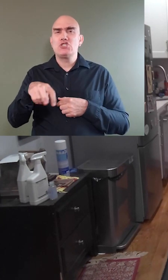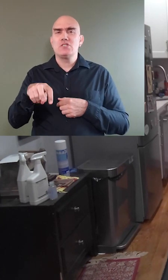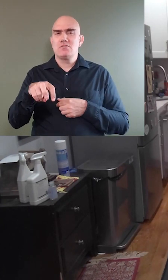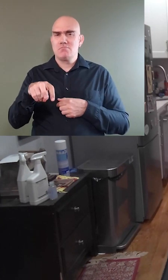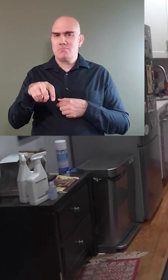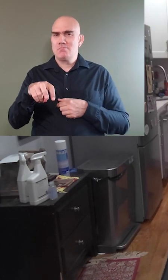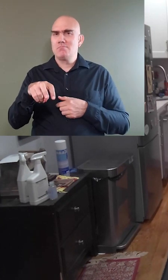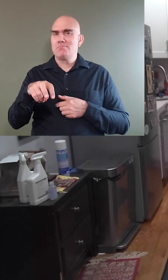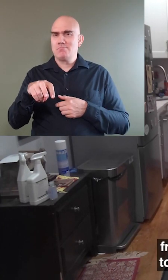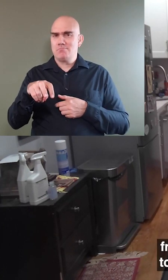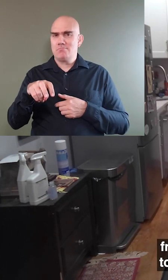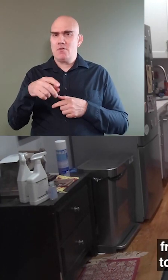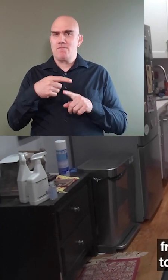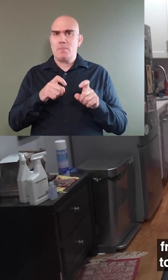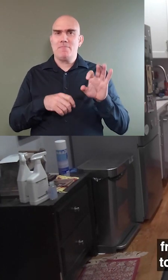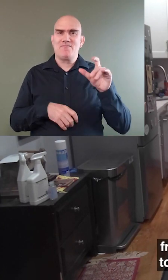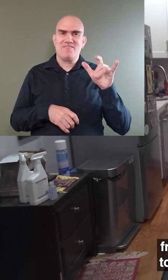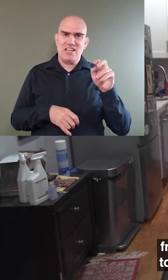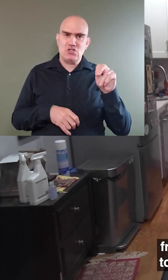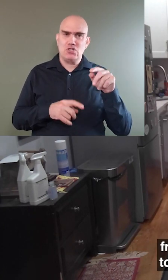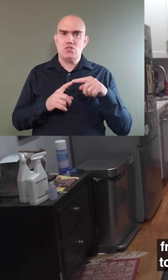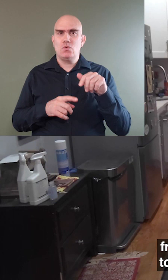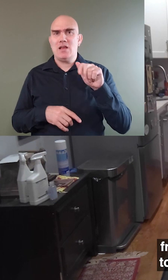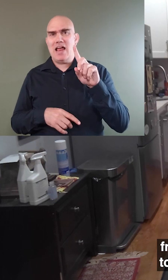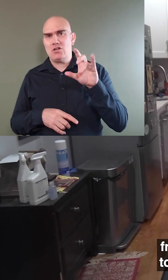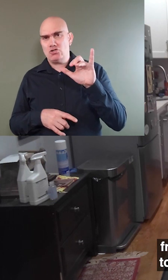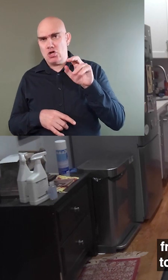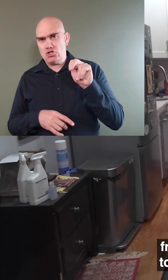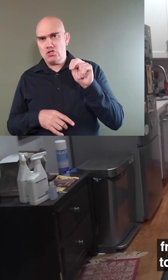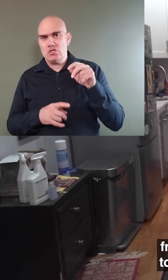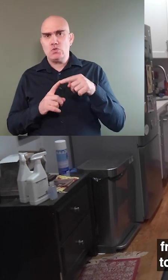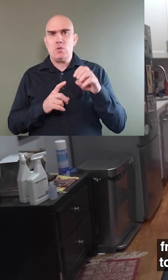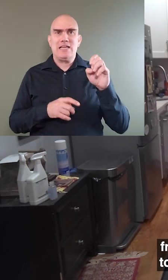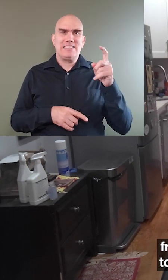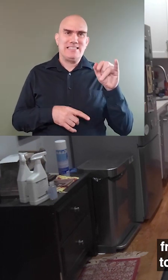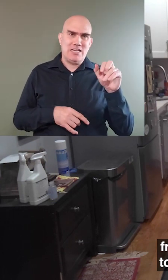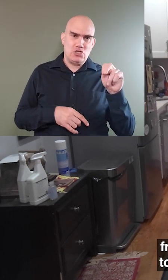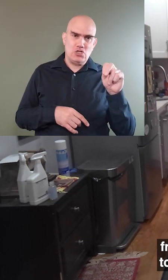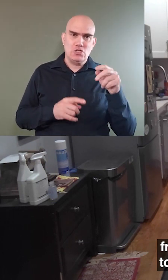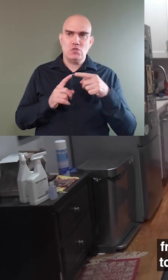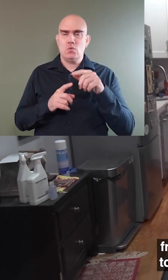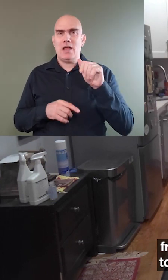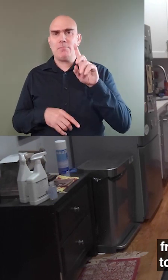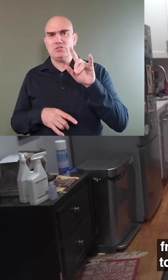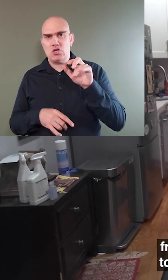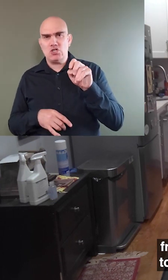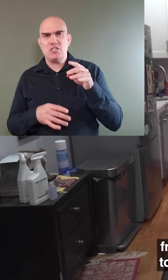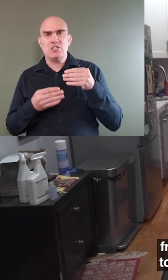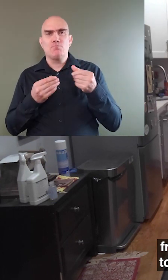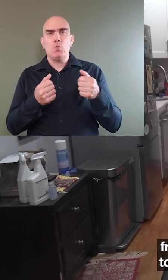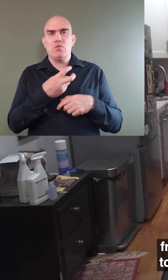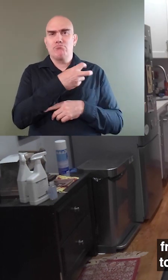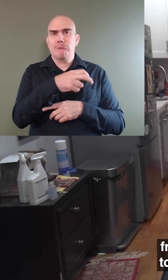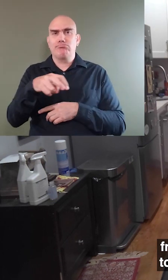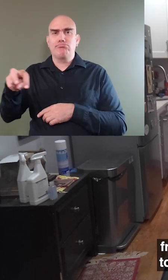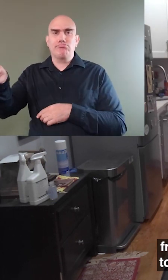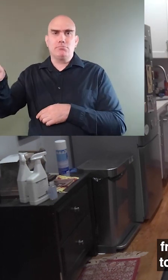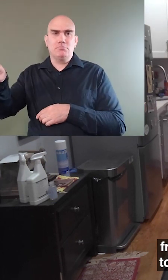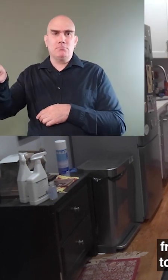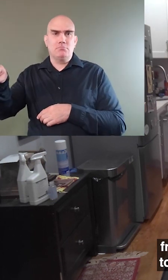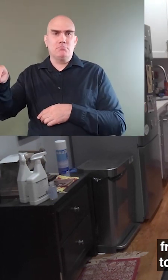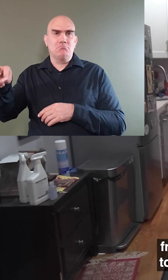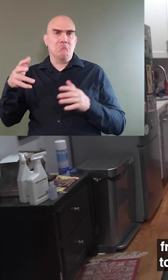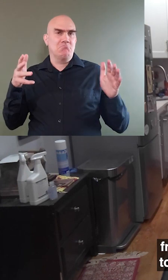smooth transition from flexion to adduction to extension